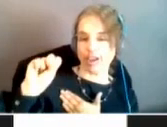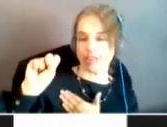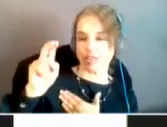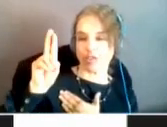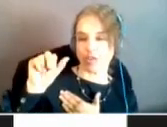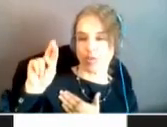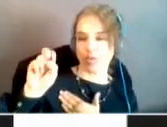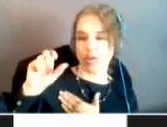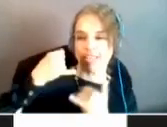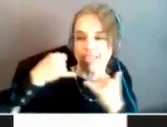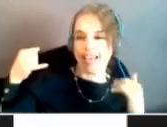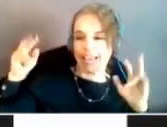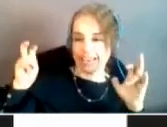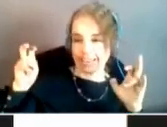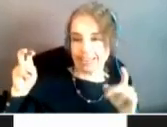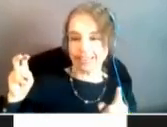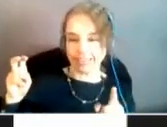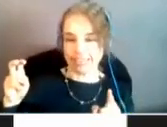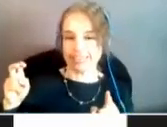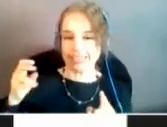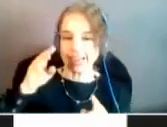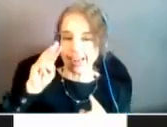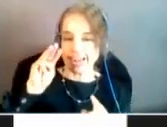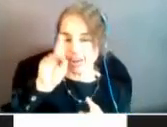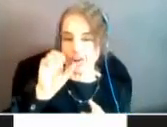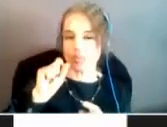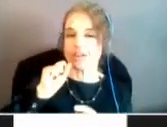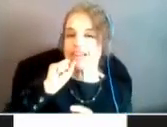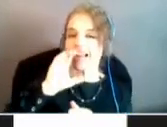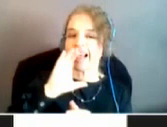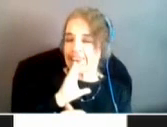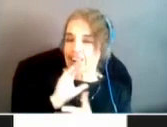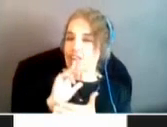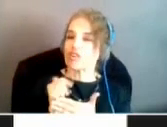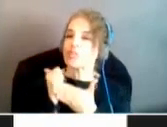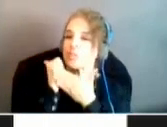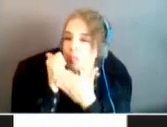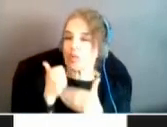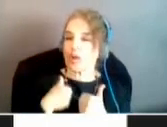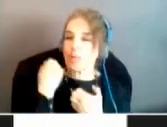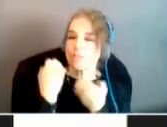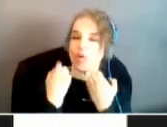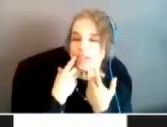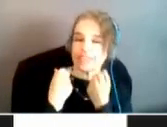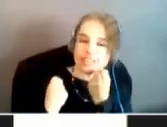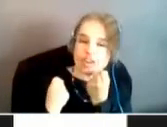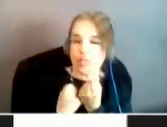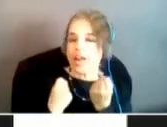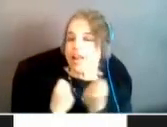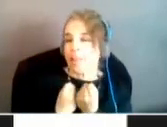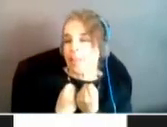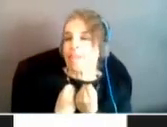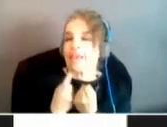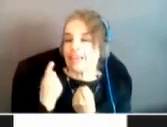it's a weekly call that's just checking in with folks and helping to provide emotional support and resources